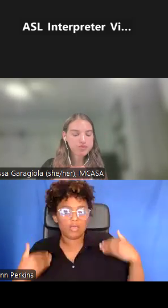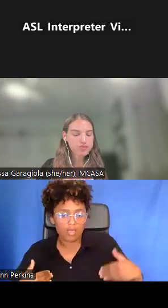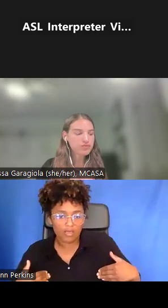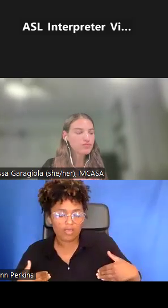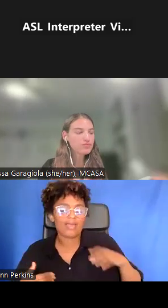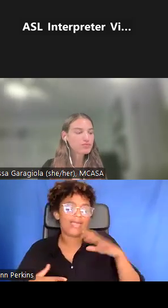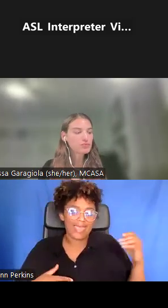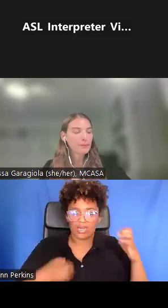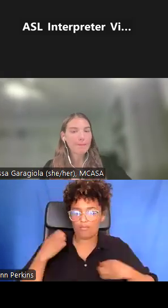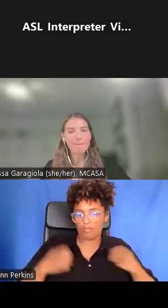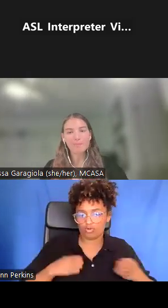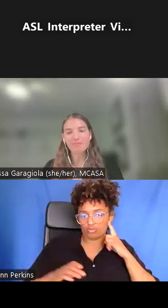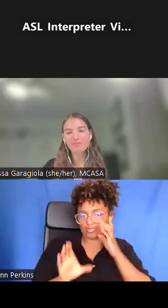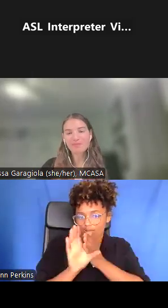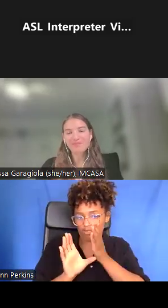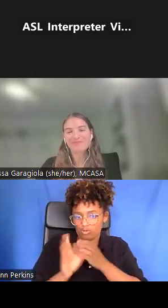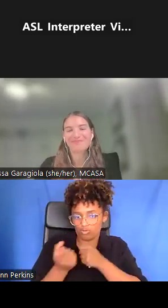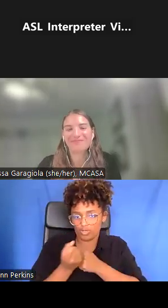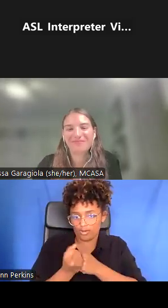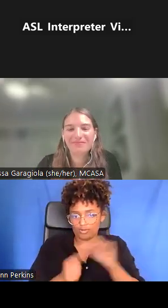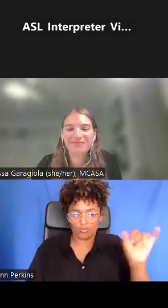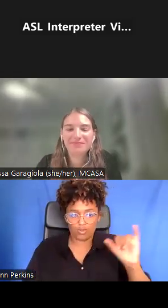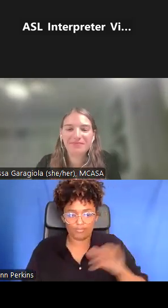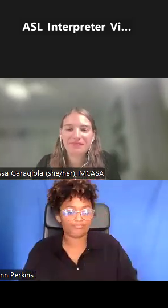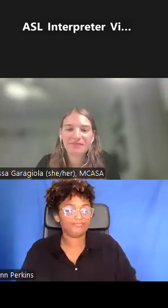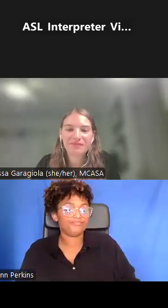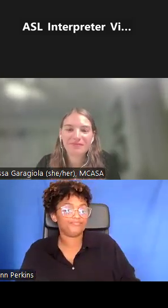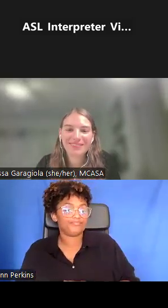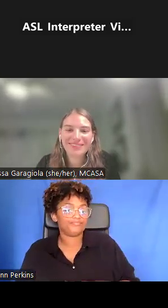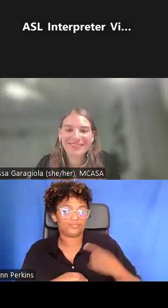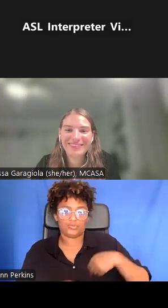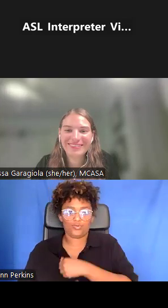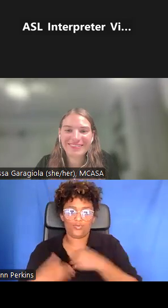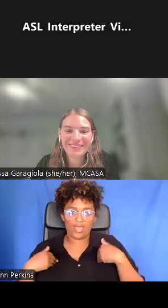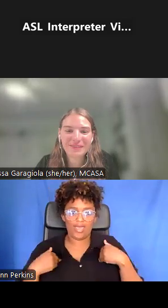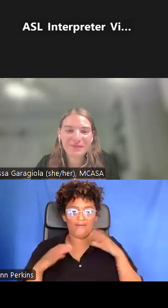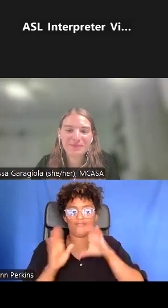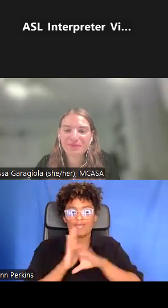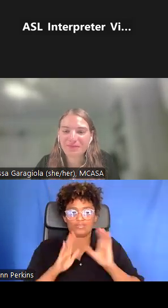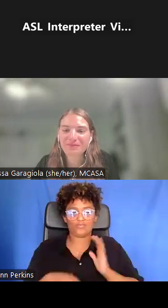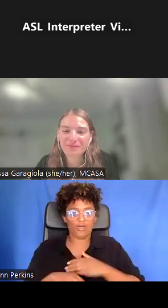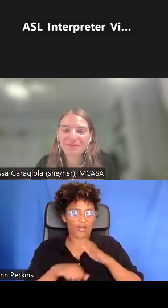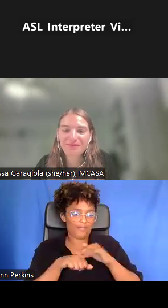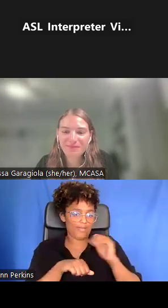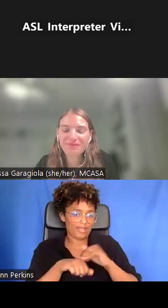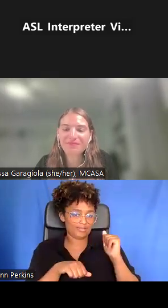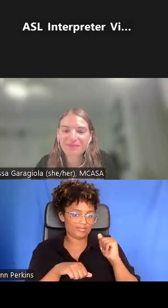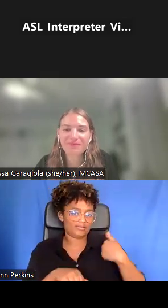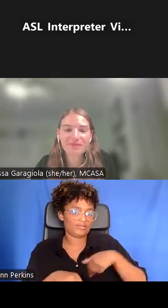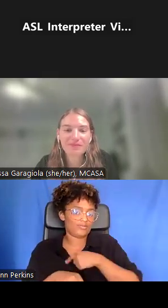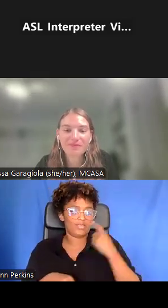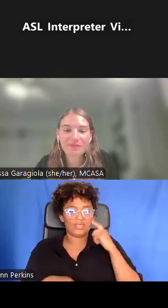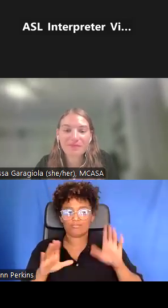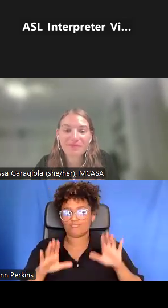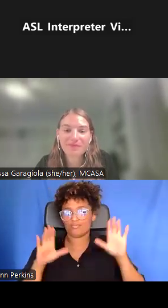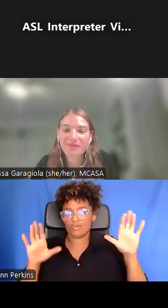this is my favorite slide. We have pictures of our pets. So we think pets are great emotional self-care. So Alyssa, do you want to